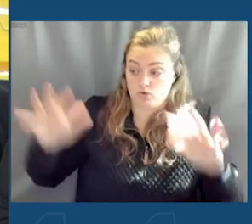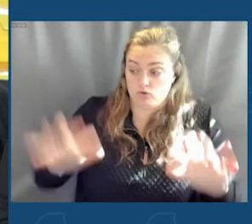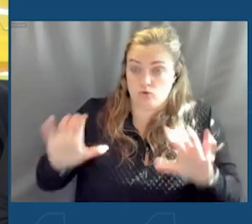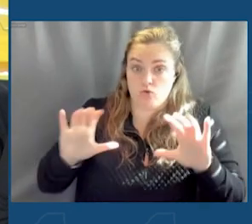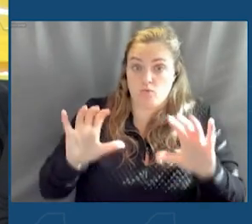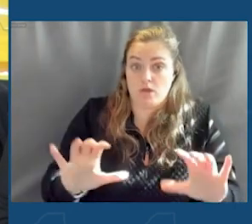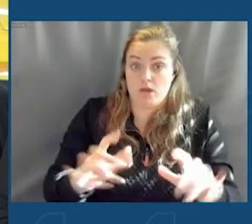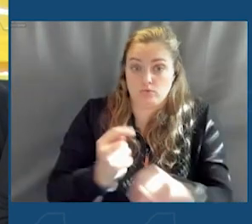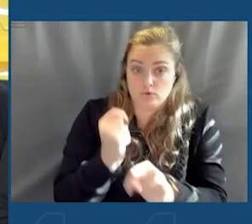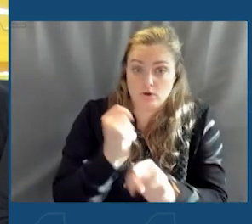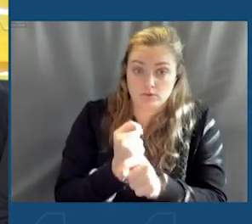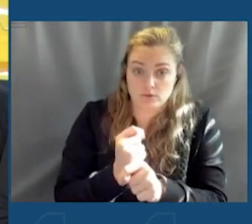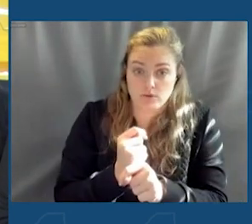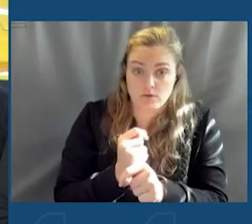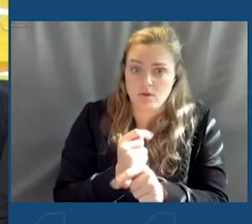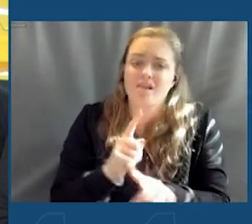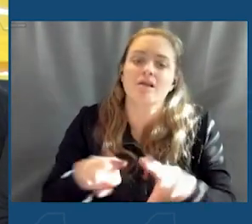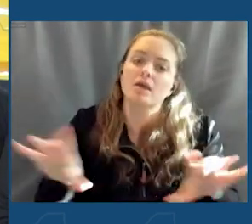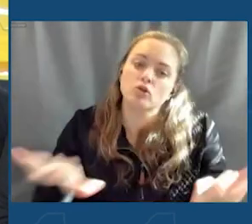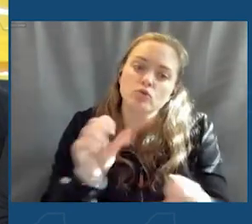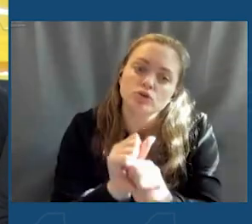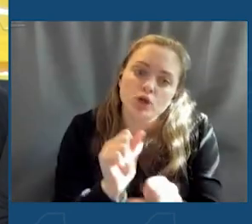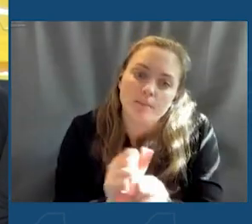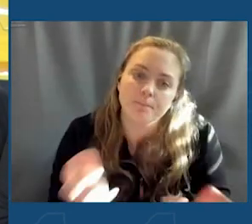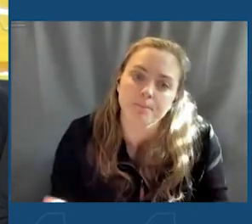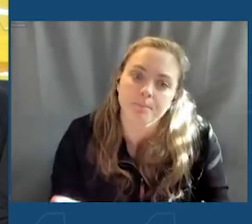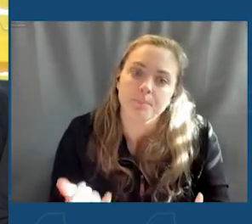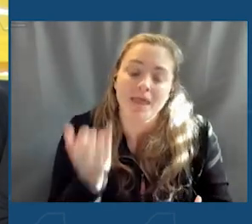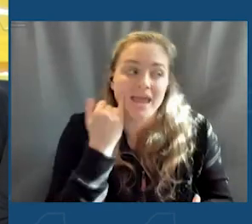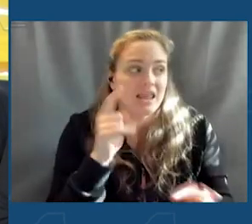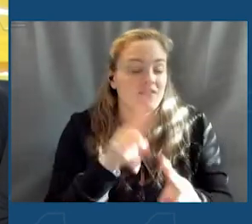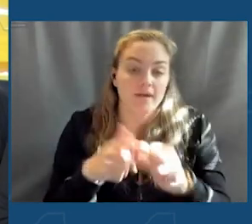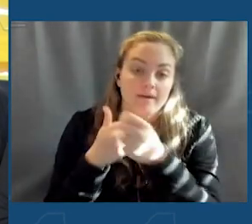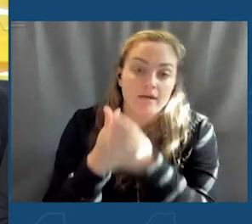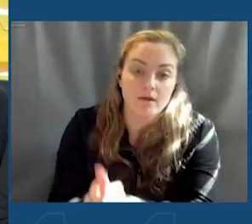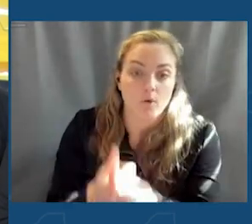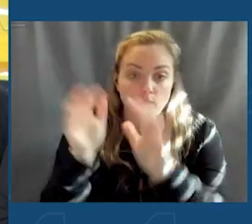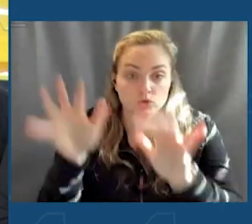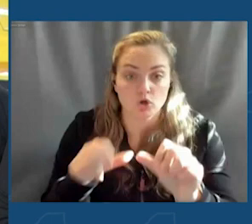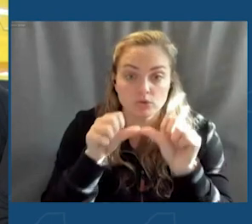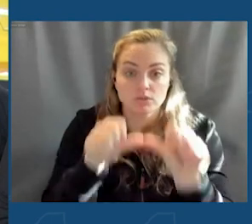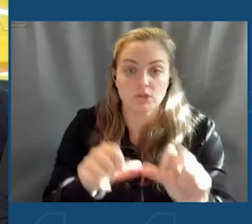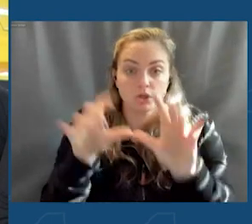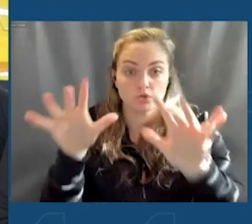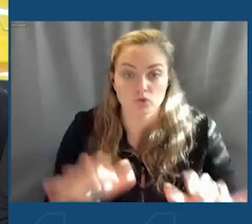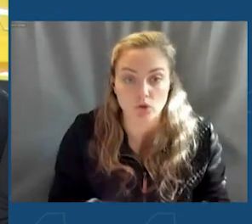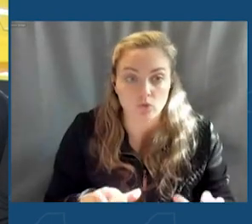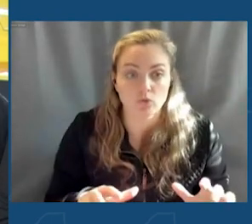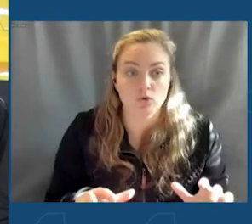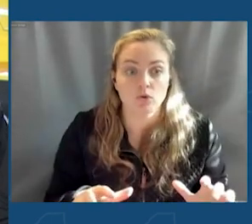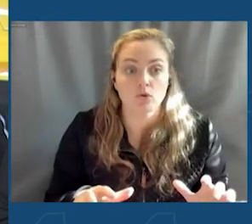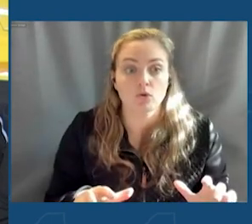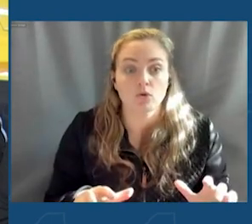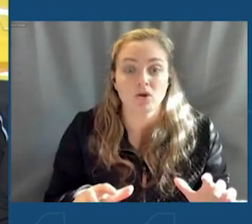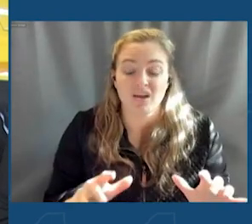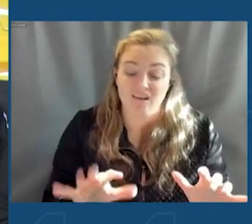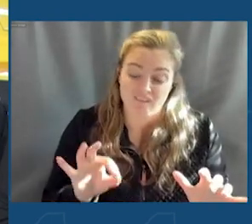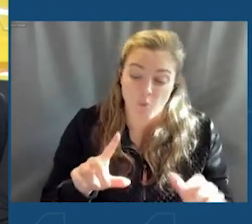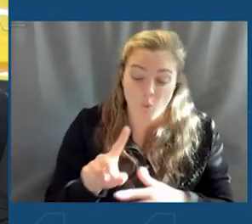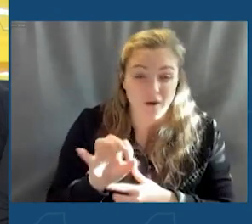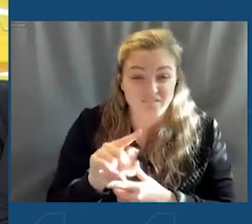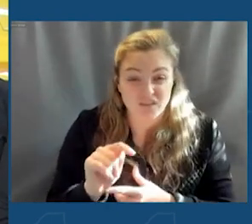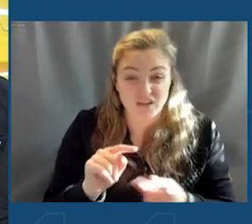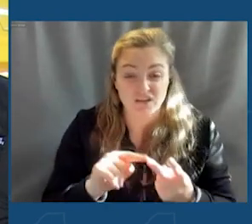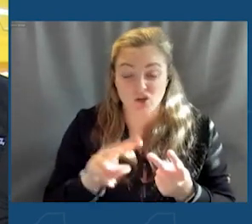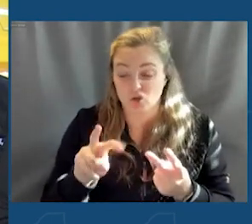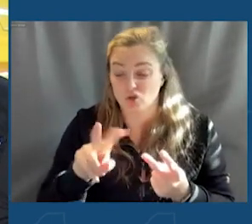work. And what happens if we can't get the plows to keep up with the snow as it's falling? Once it gives above a foot, maybe it's 2 feet,